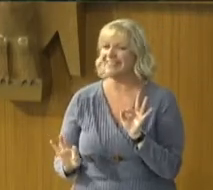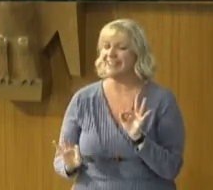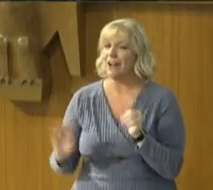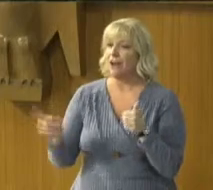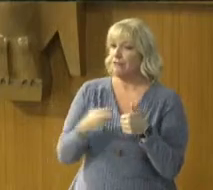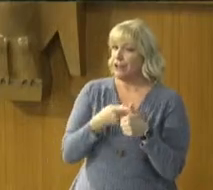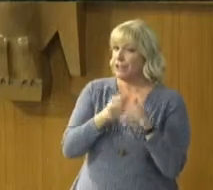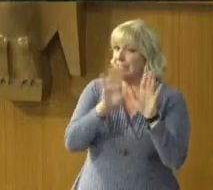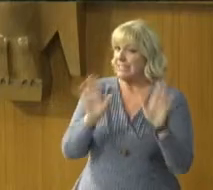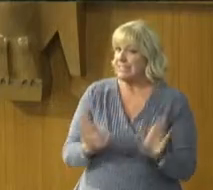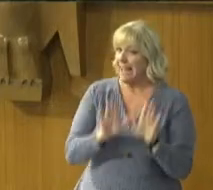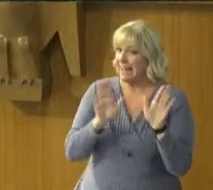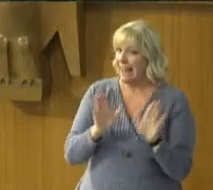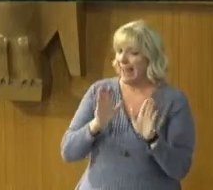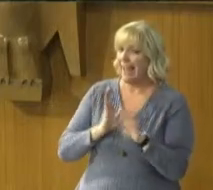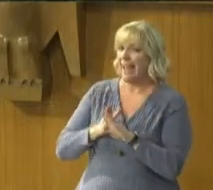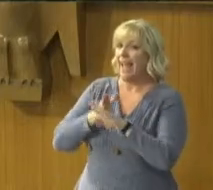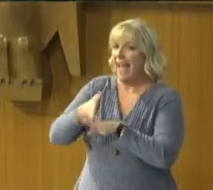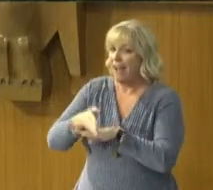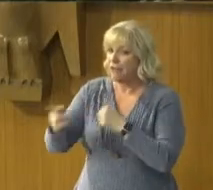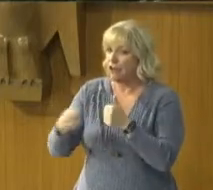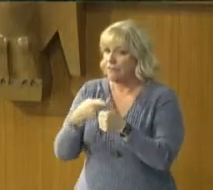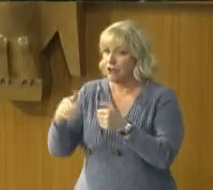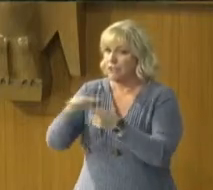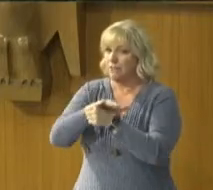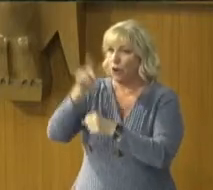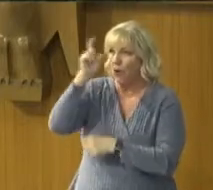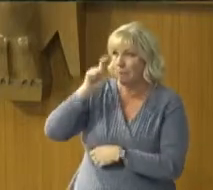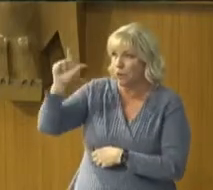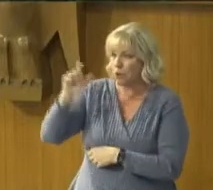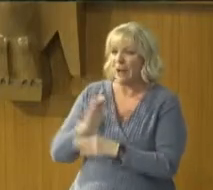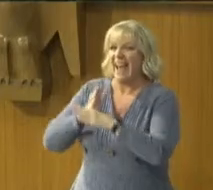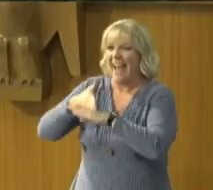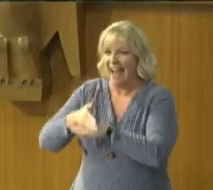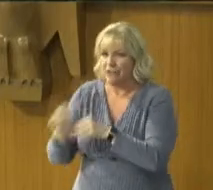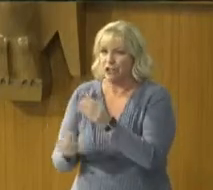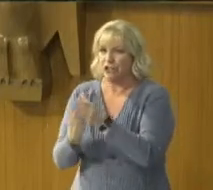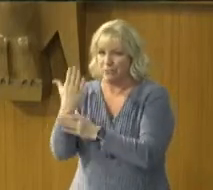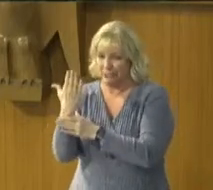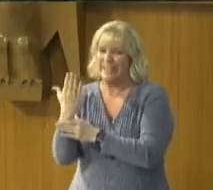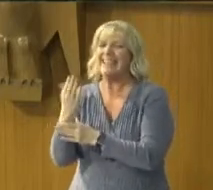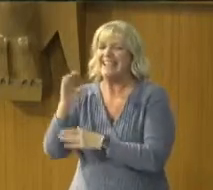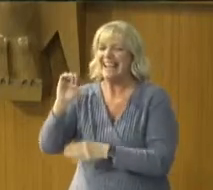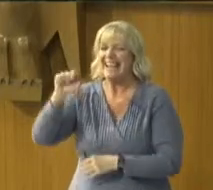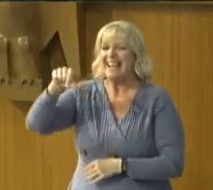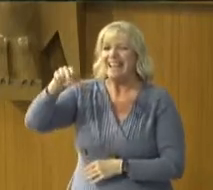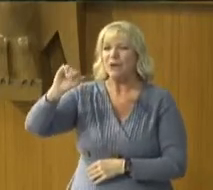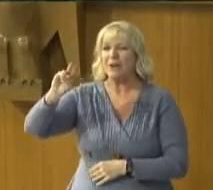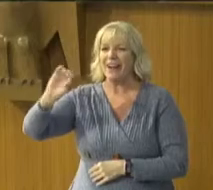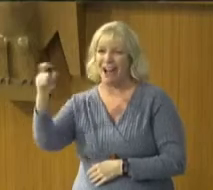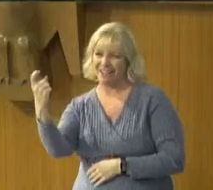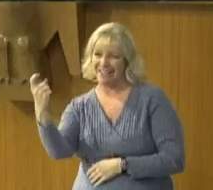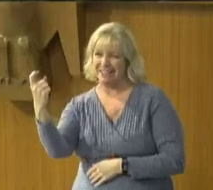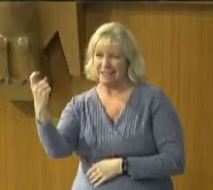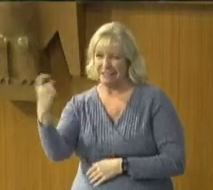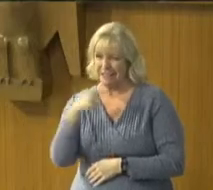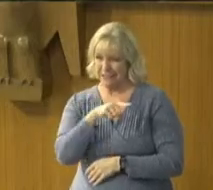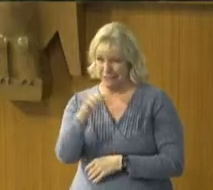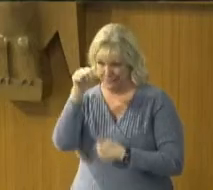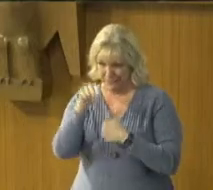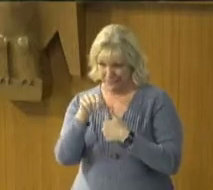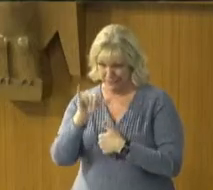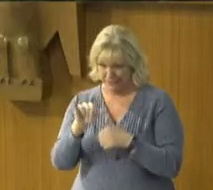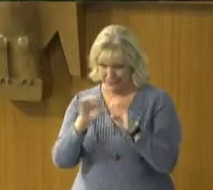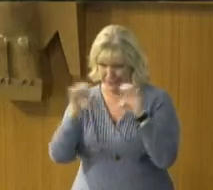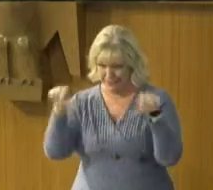first Sunday after the first full moon after the spring equinox, which doesn't make it any easier to remember when Easter